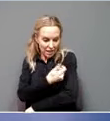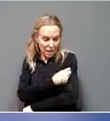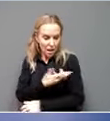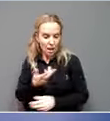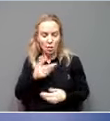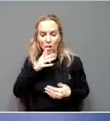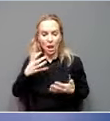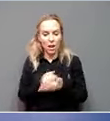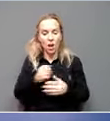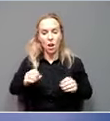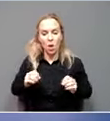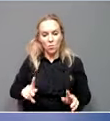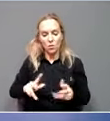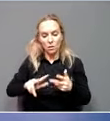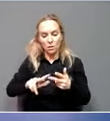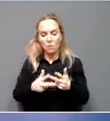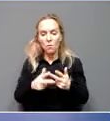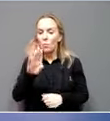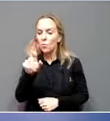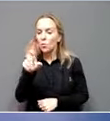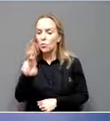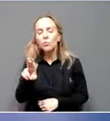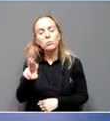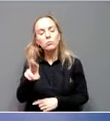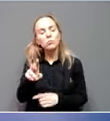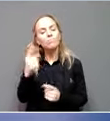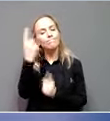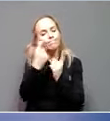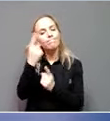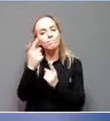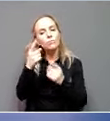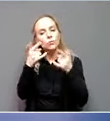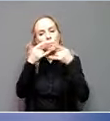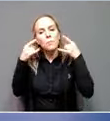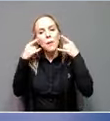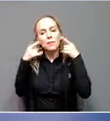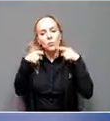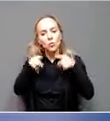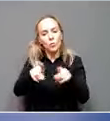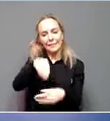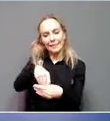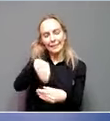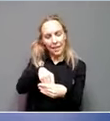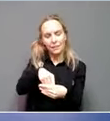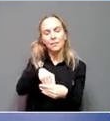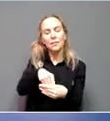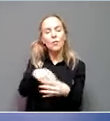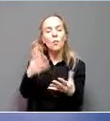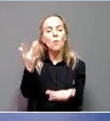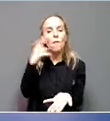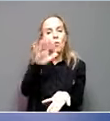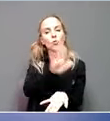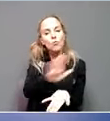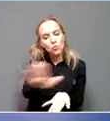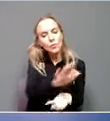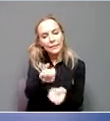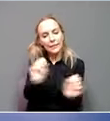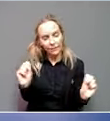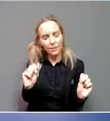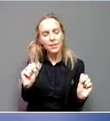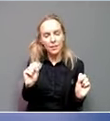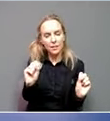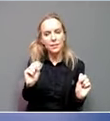time, consider wearing a mask while indoors. It's for your safety. You are